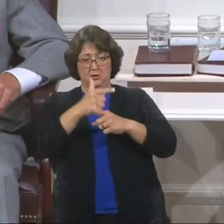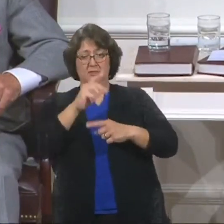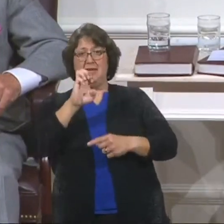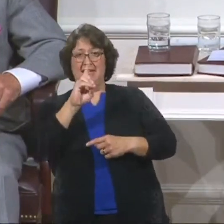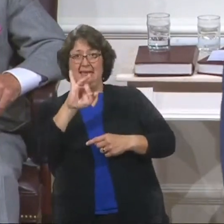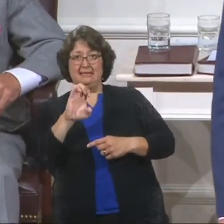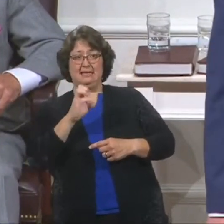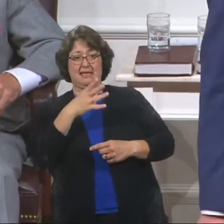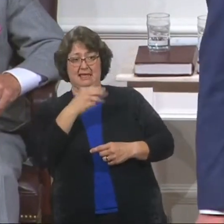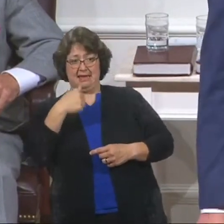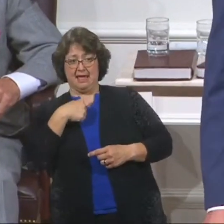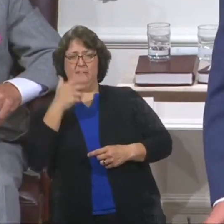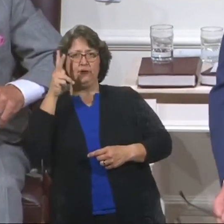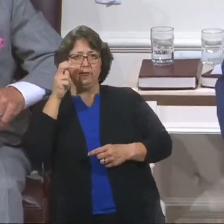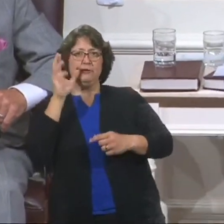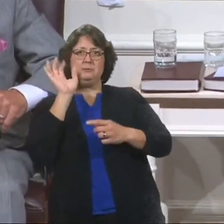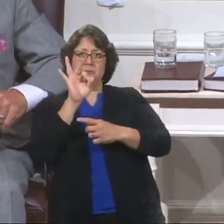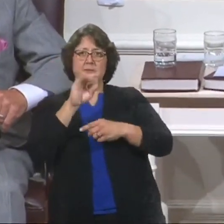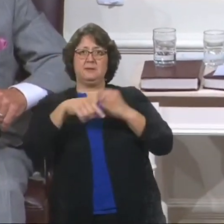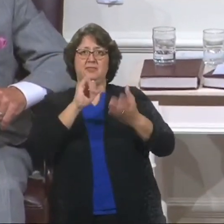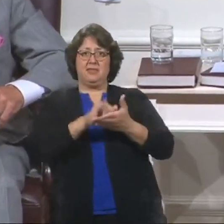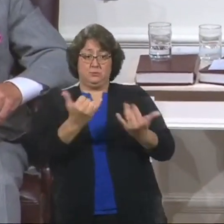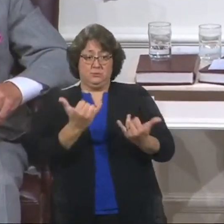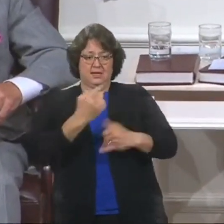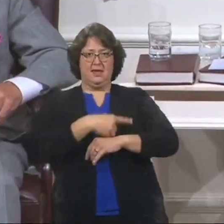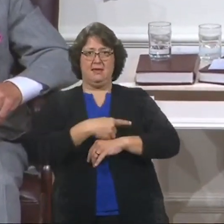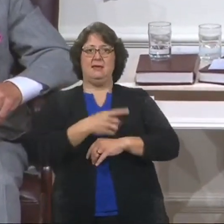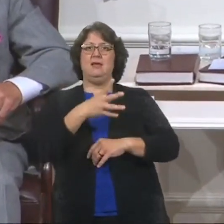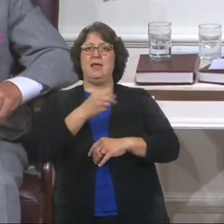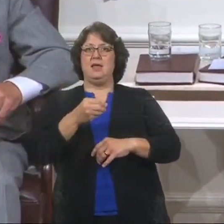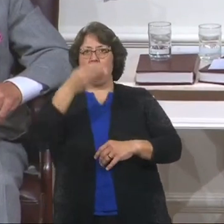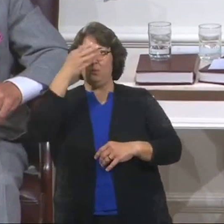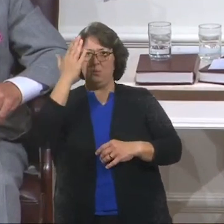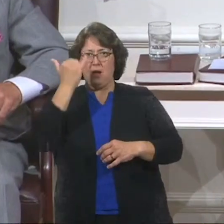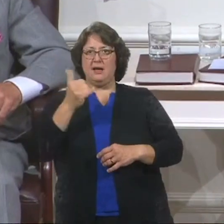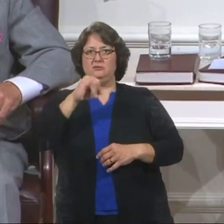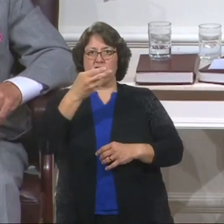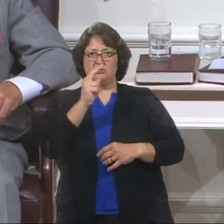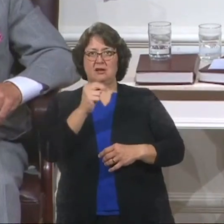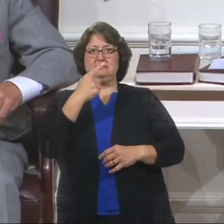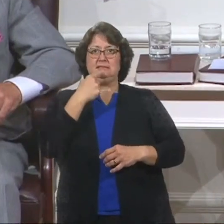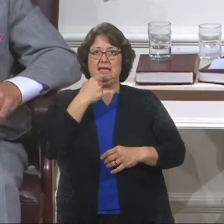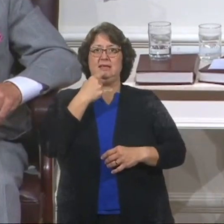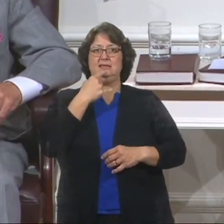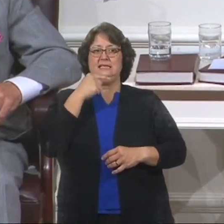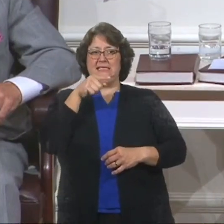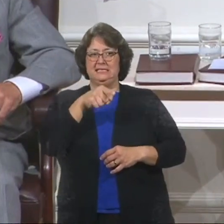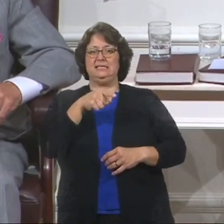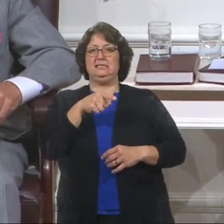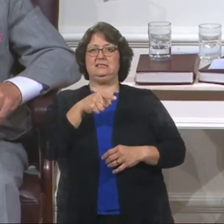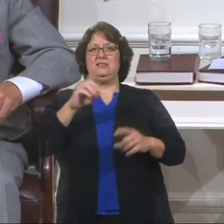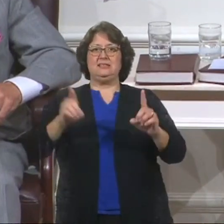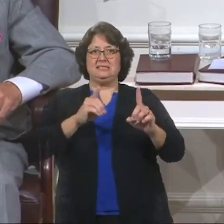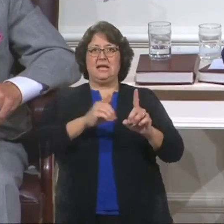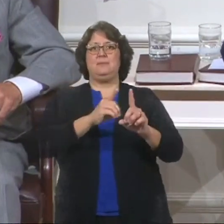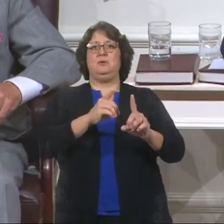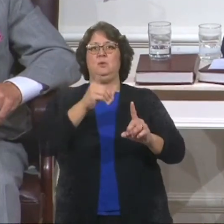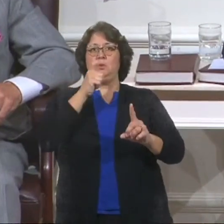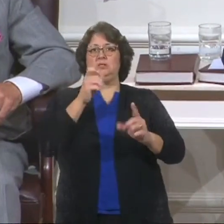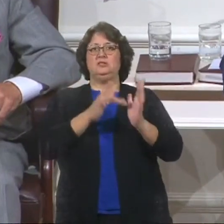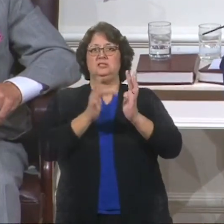that, why John would say and refer to himself five times in the book of John as the disciple whom